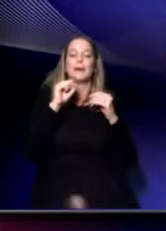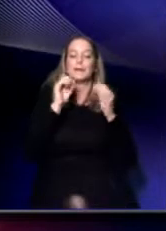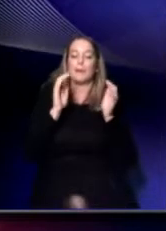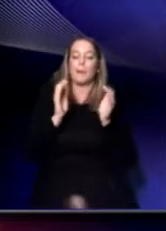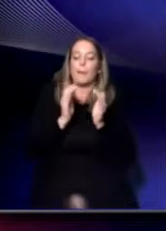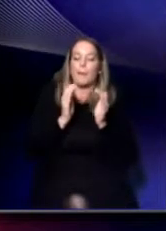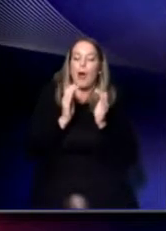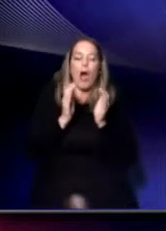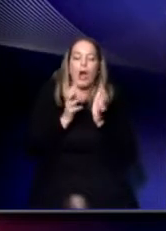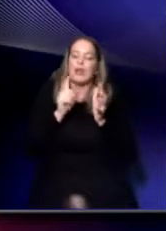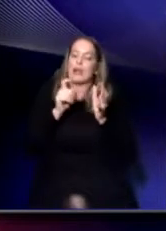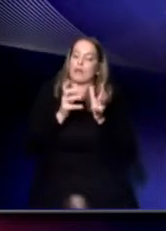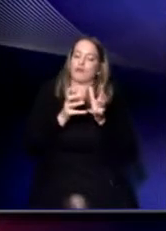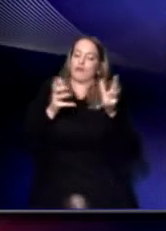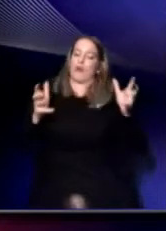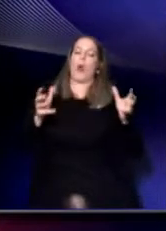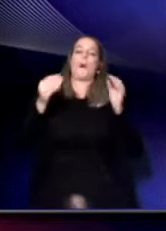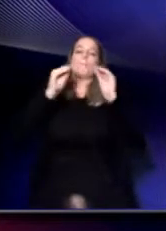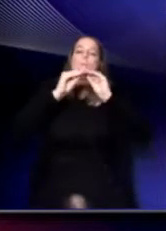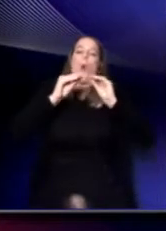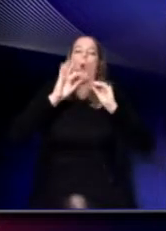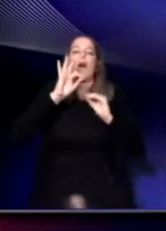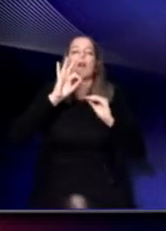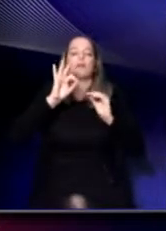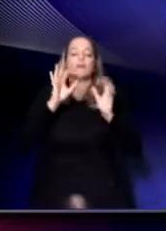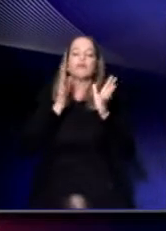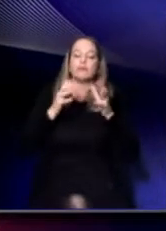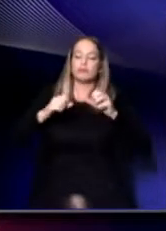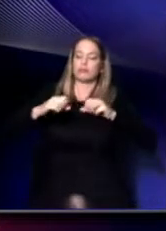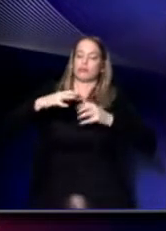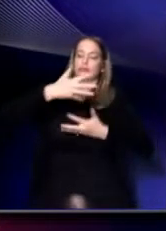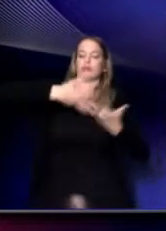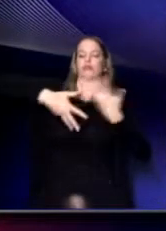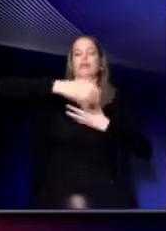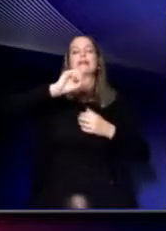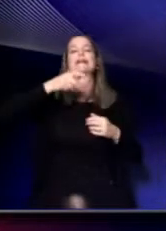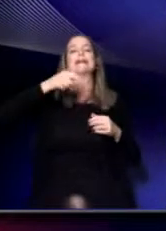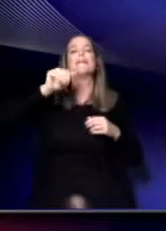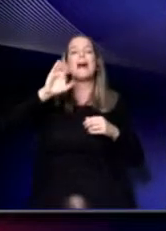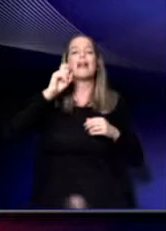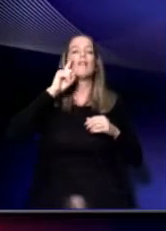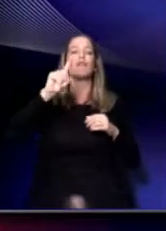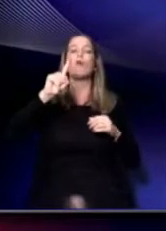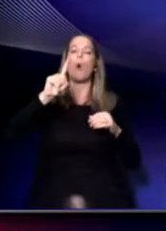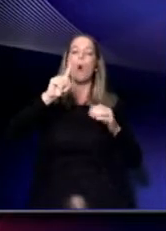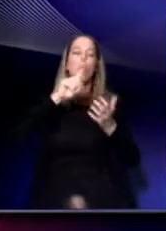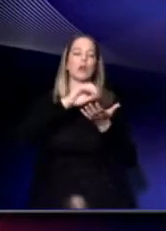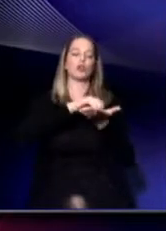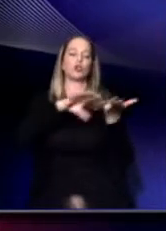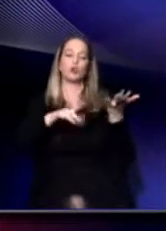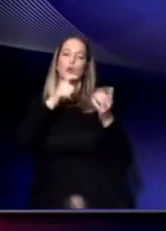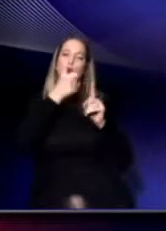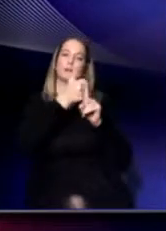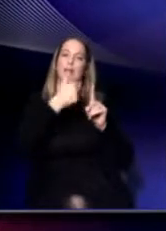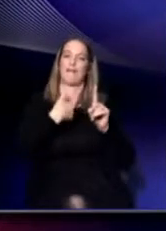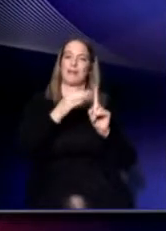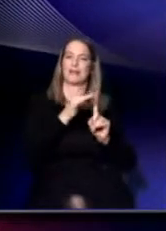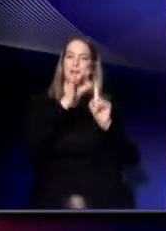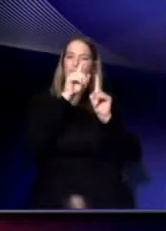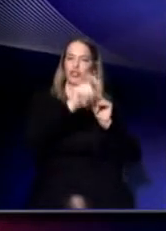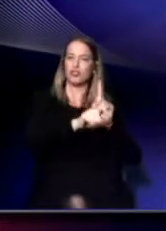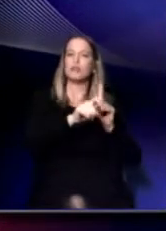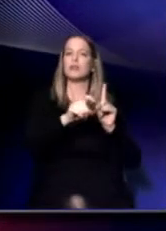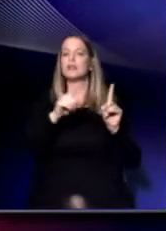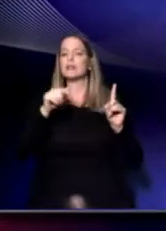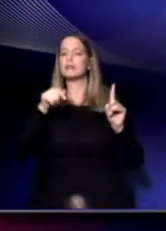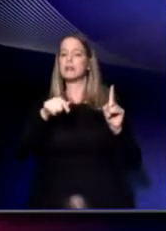not entirely accurate, or maybe a little bit of an exaggeration. I would think so. Okay. Thank you.